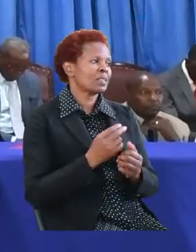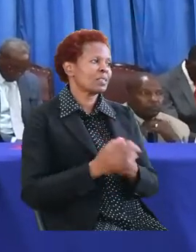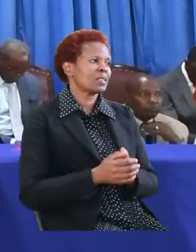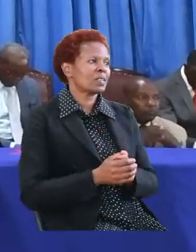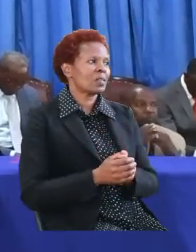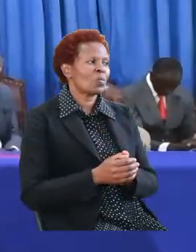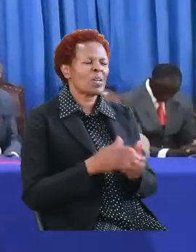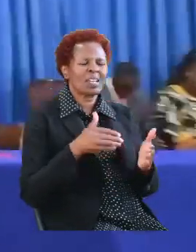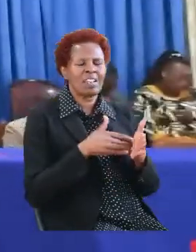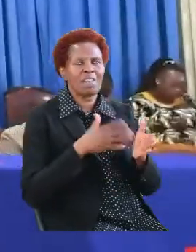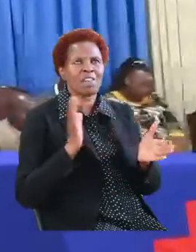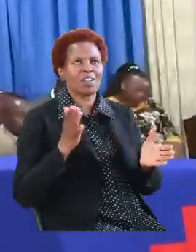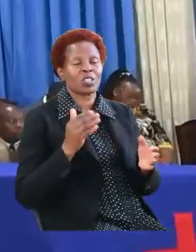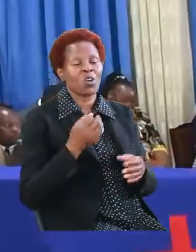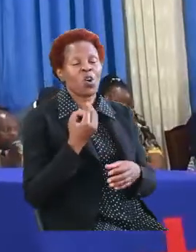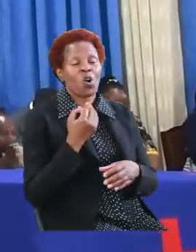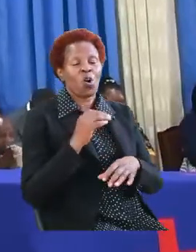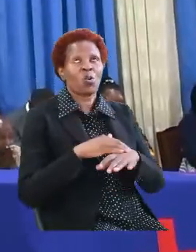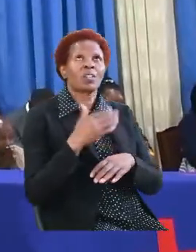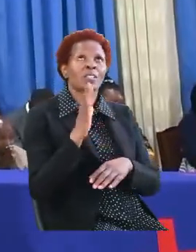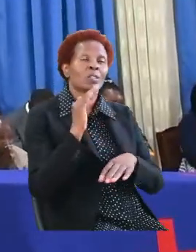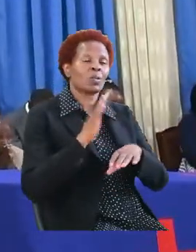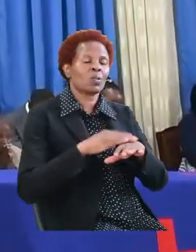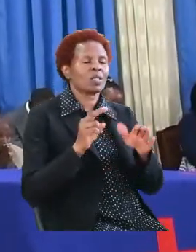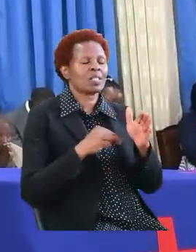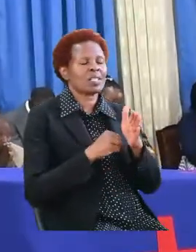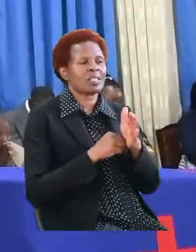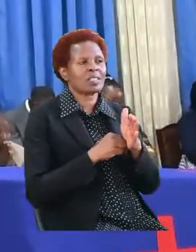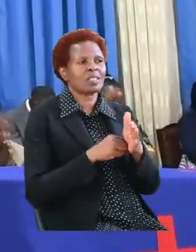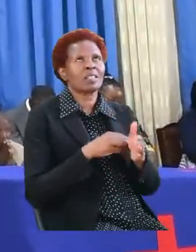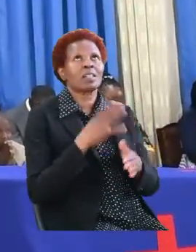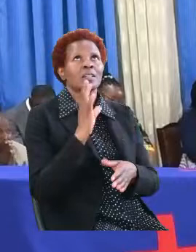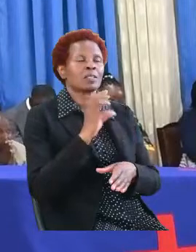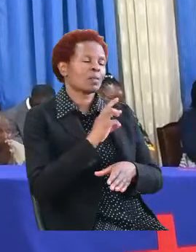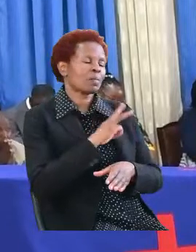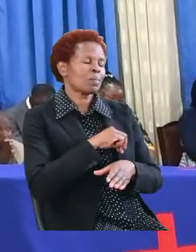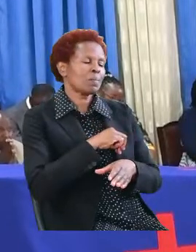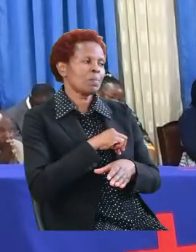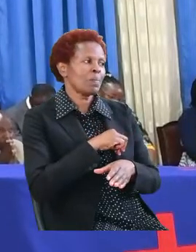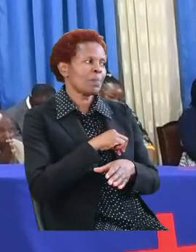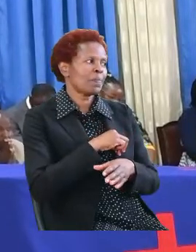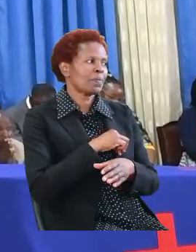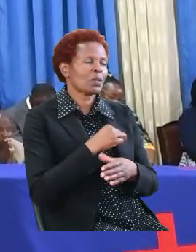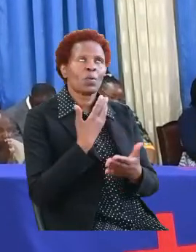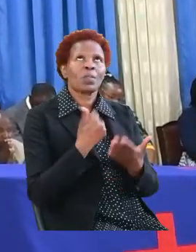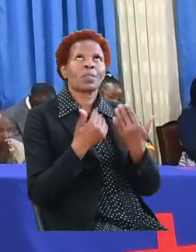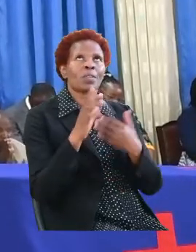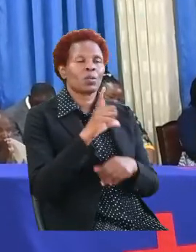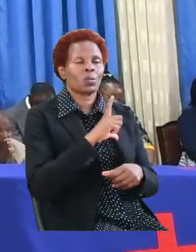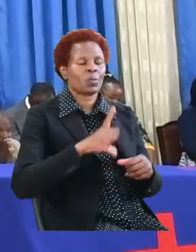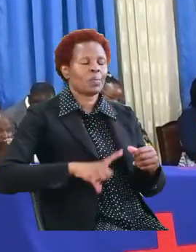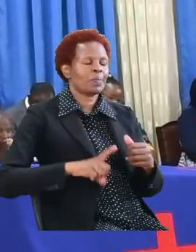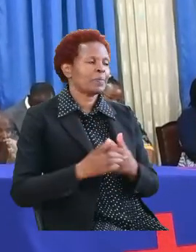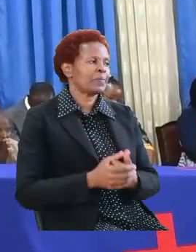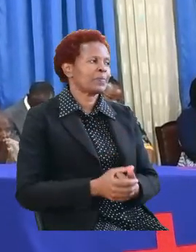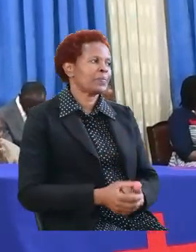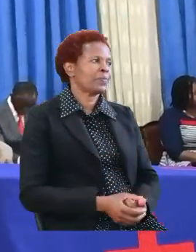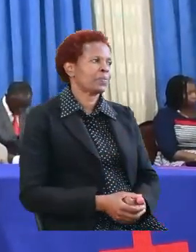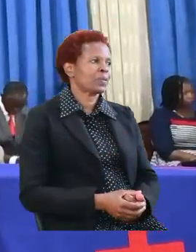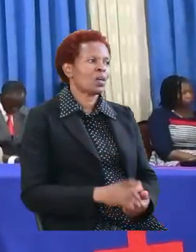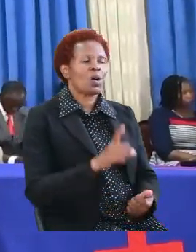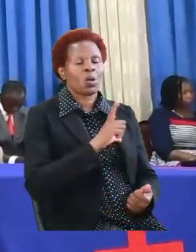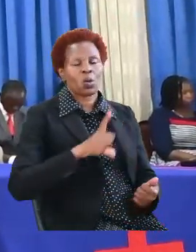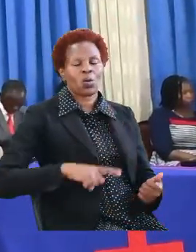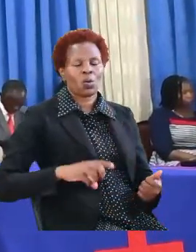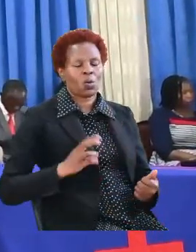we reflect on the goodness of the Lord and the mercies of the Lord. Lord, we thank you. Lord, we